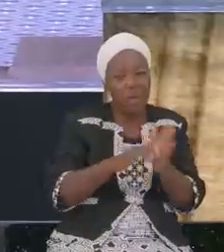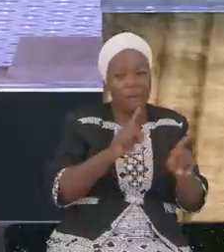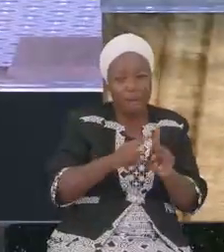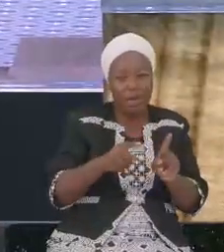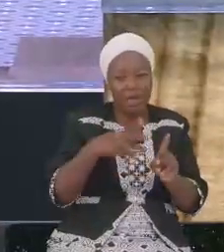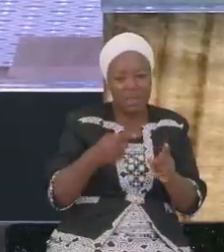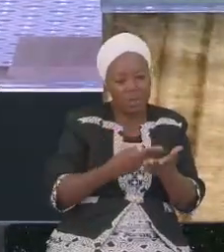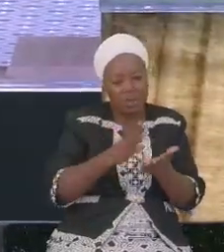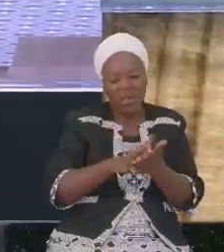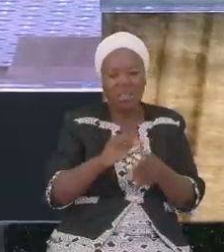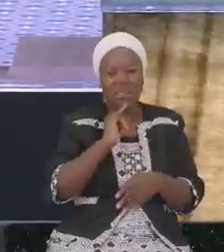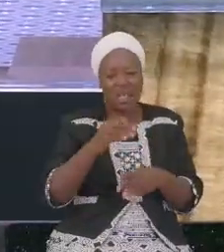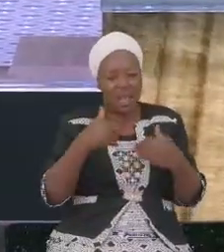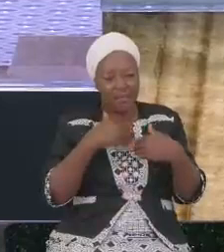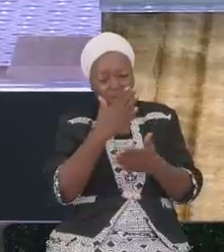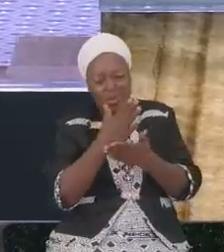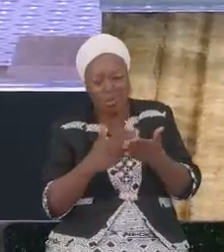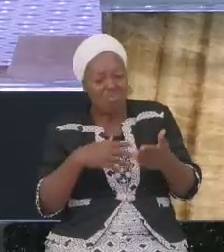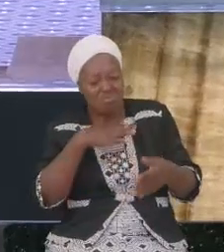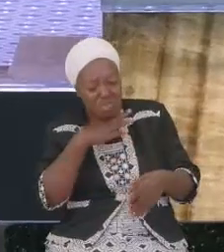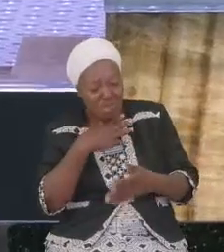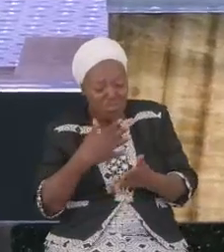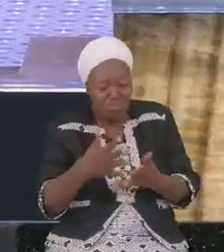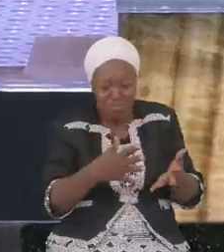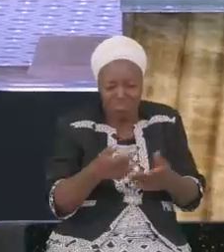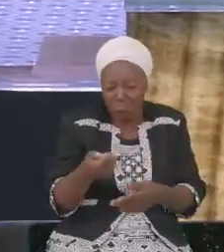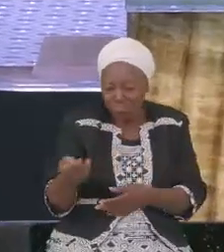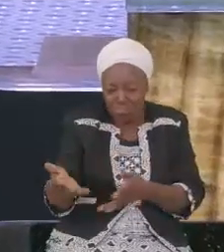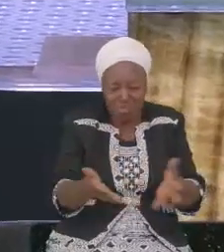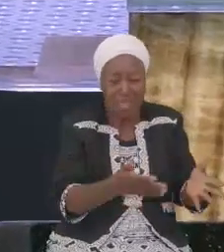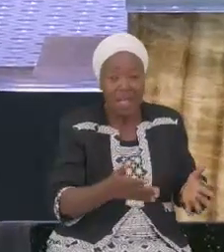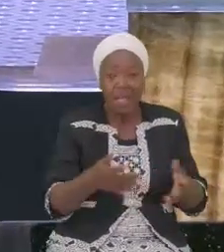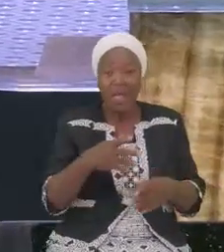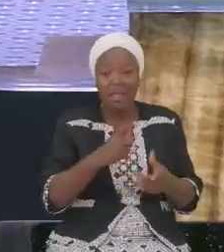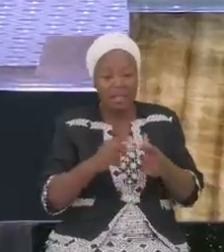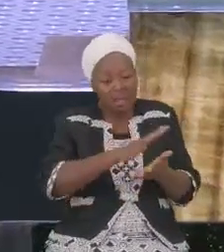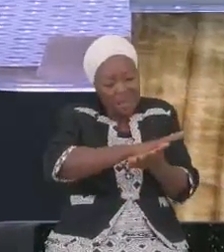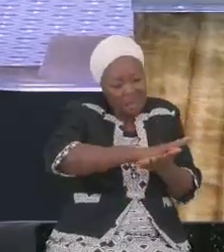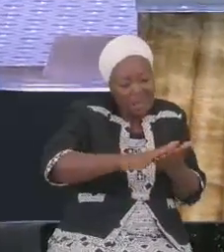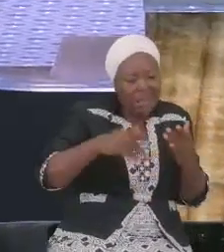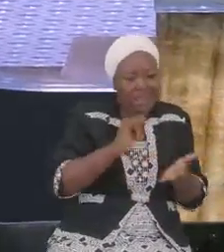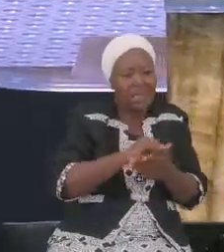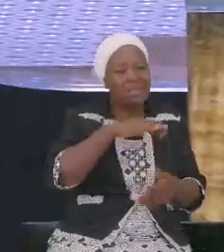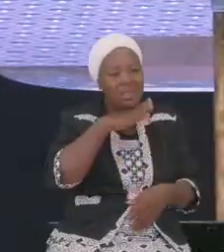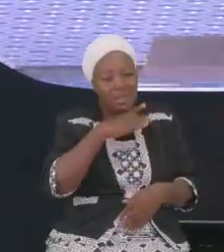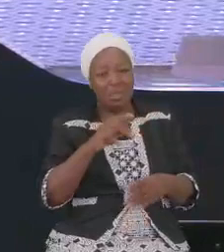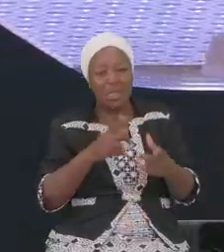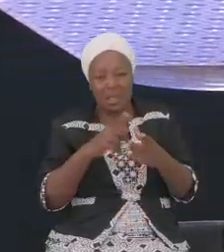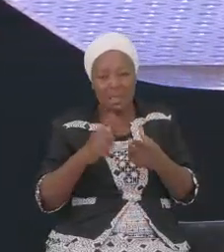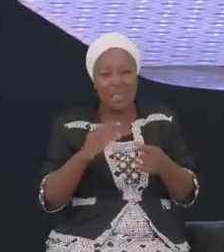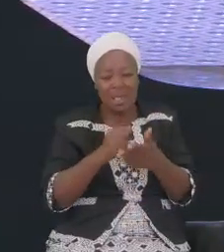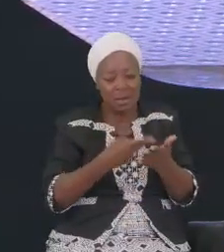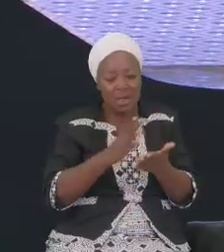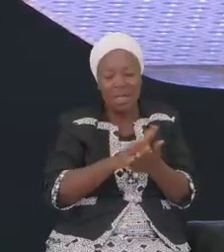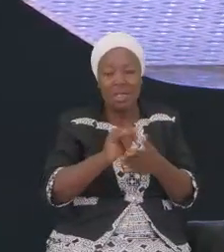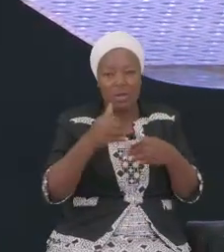is having some, you know, dust on it. Perfect it. Wipe up the dust. And the holiness you have, there are